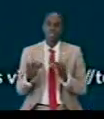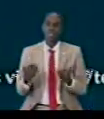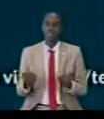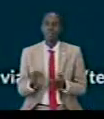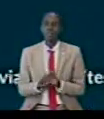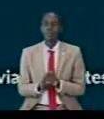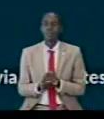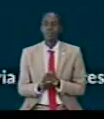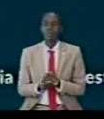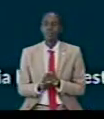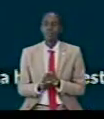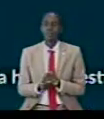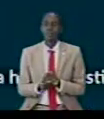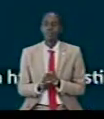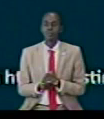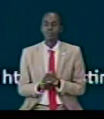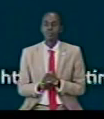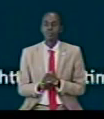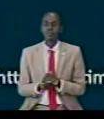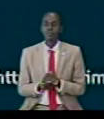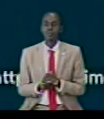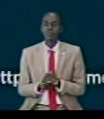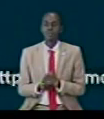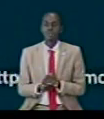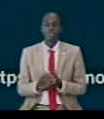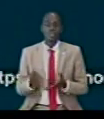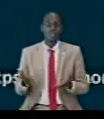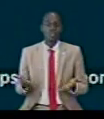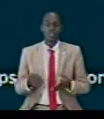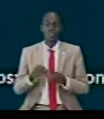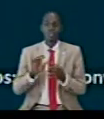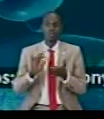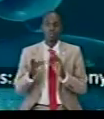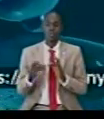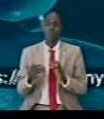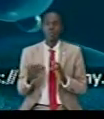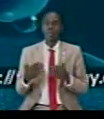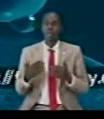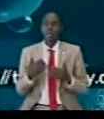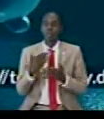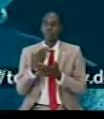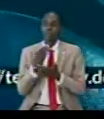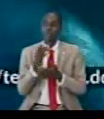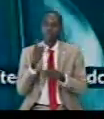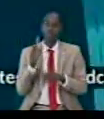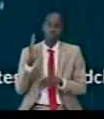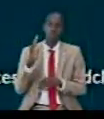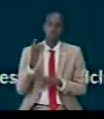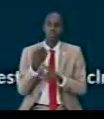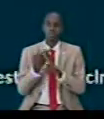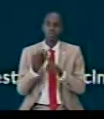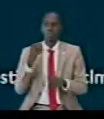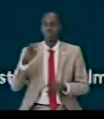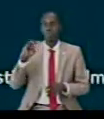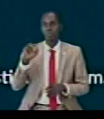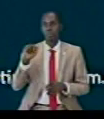Right from the social media, we have this coming from Manchester, Francis Watgan,